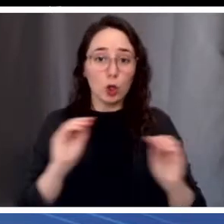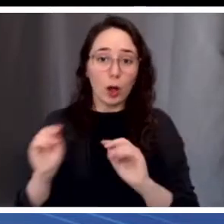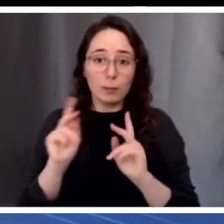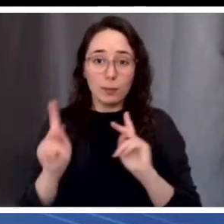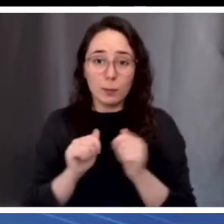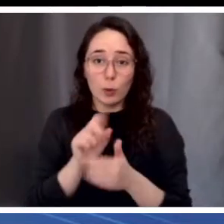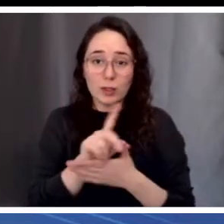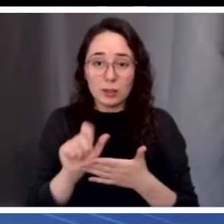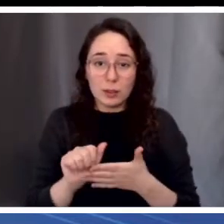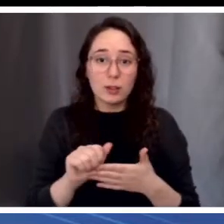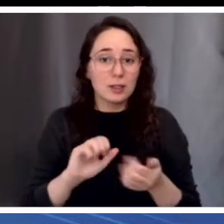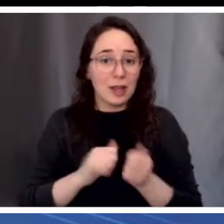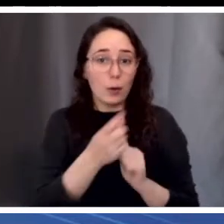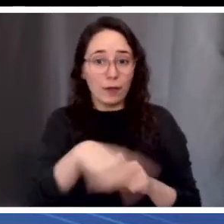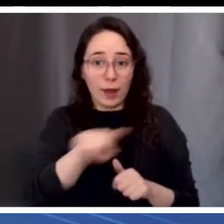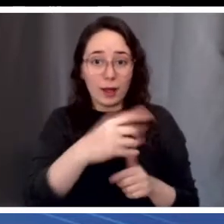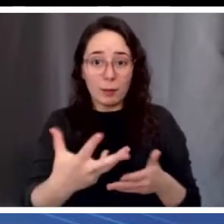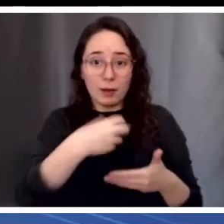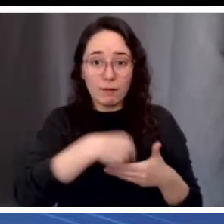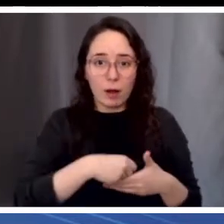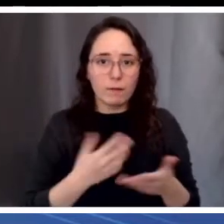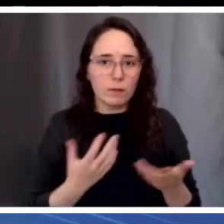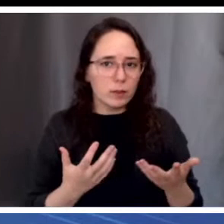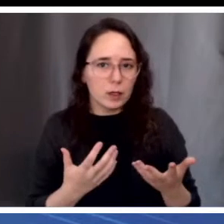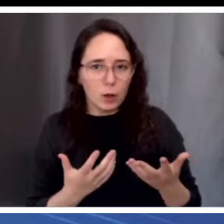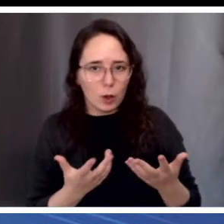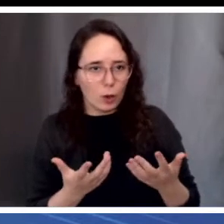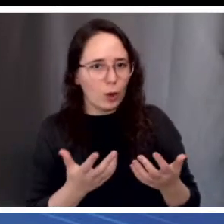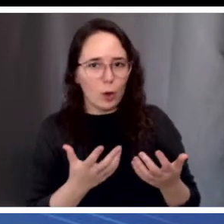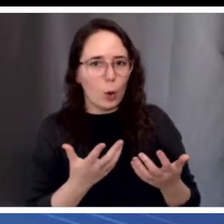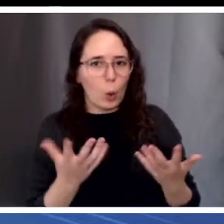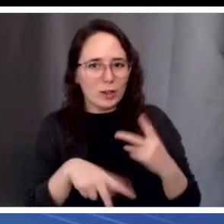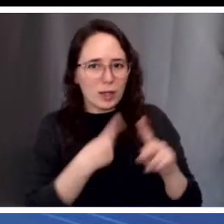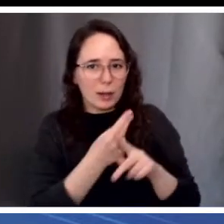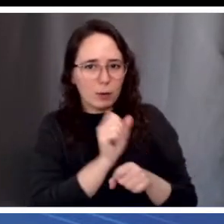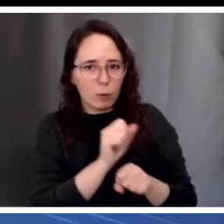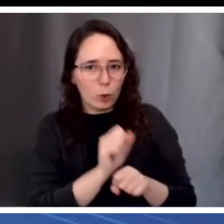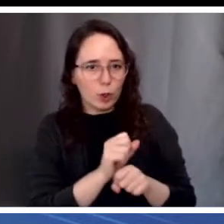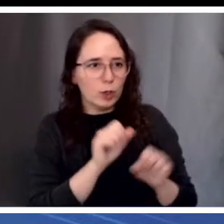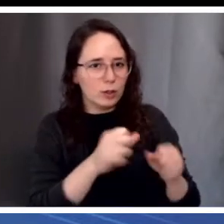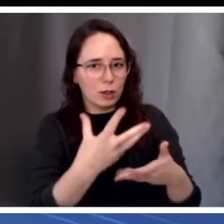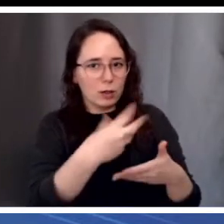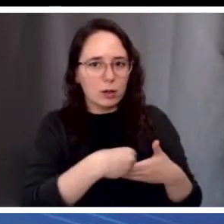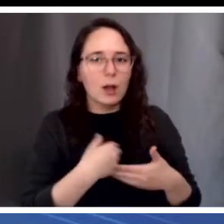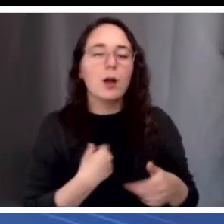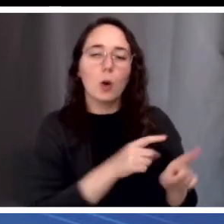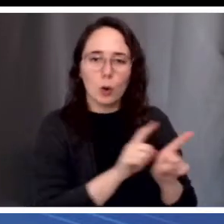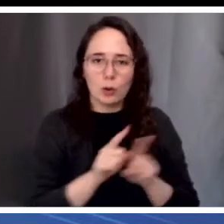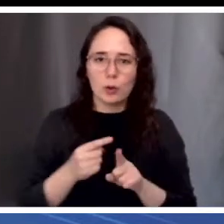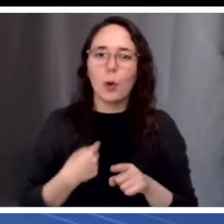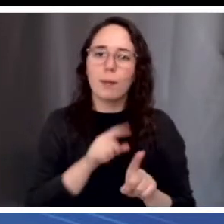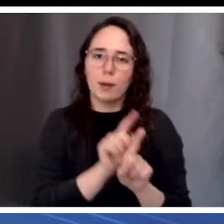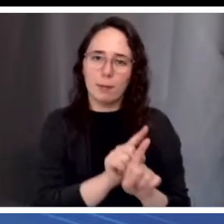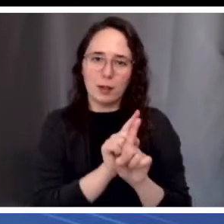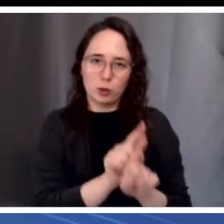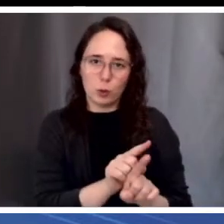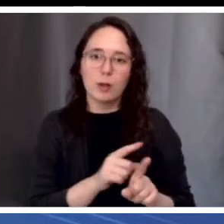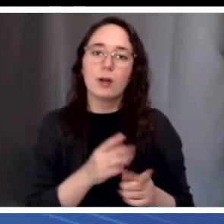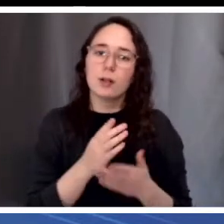they might get into the industry, where would they fit into this, this part of what I do. And I mentor some of these young people. And